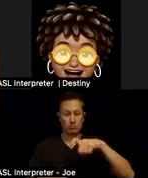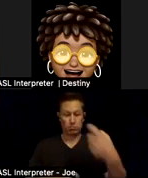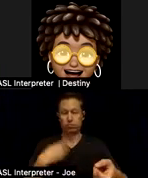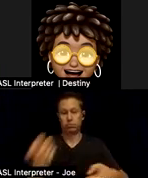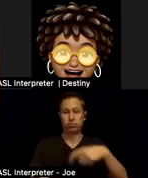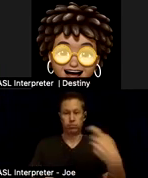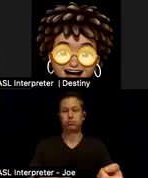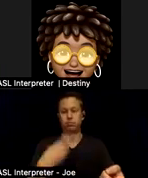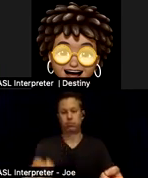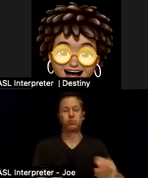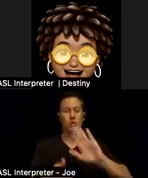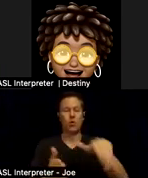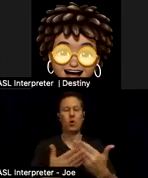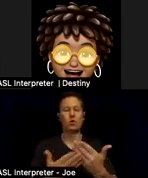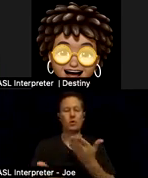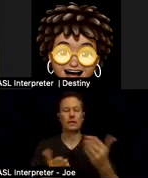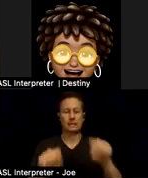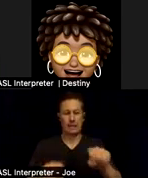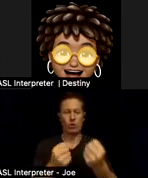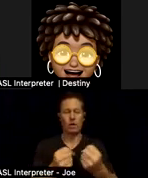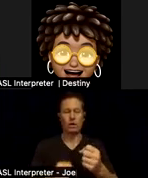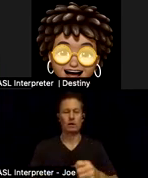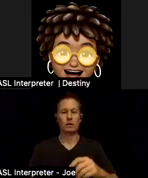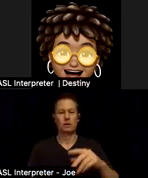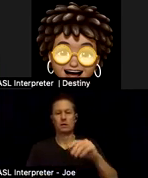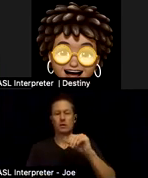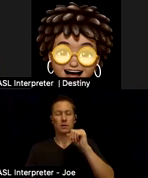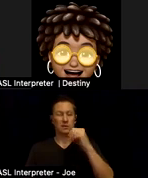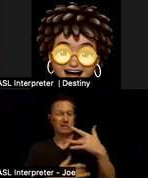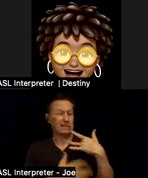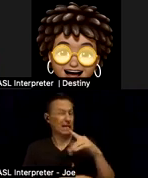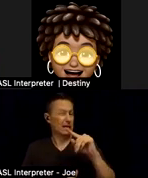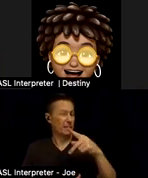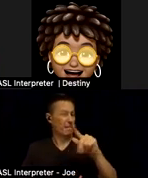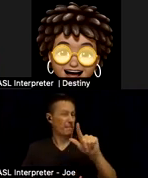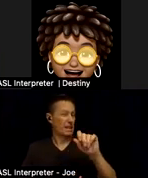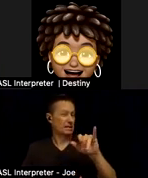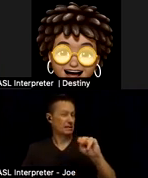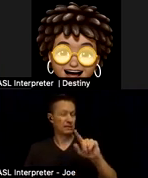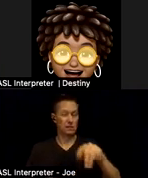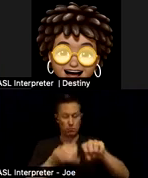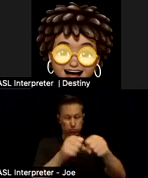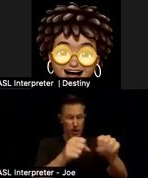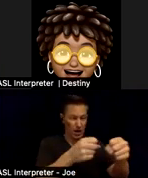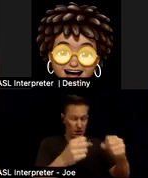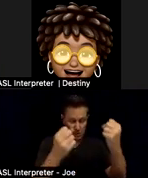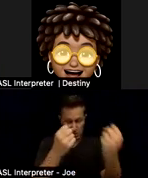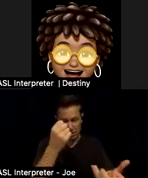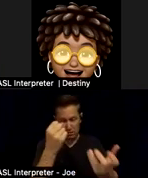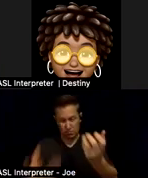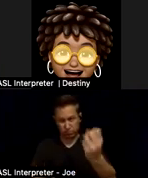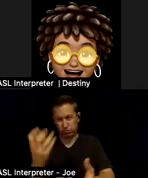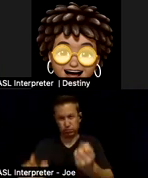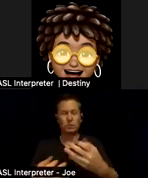this is all your breakables. This isn't gonna be plastic cups, typically. This is all your broken items on the floor. And it's really important, as you guys